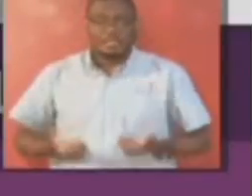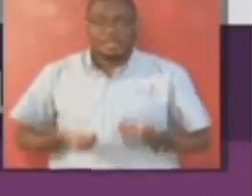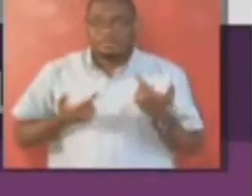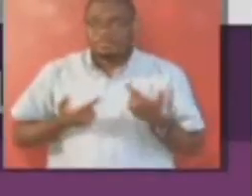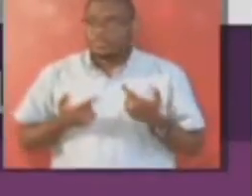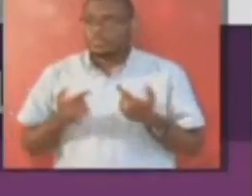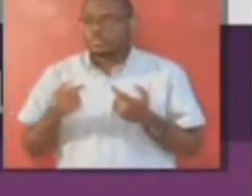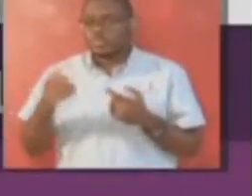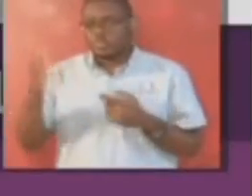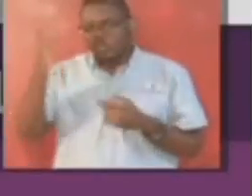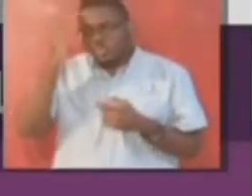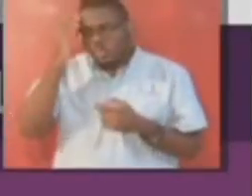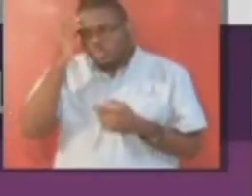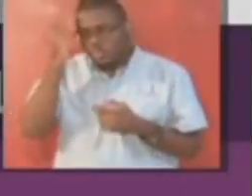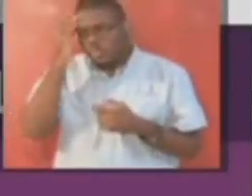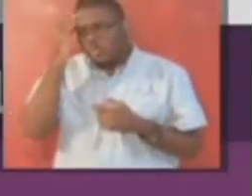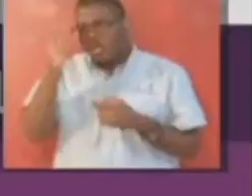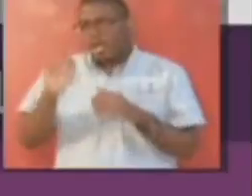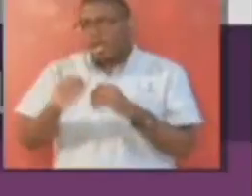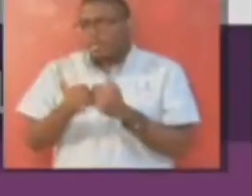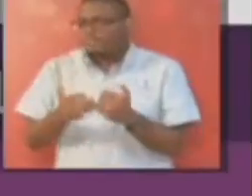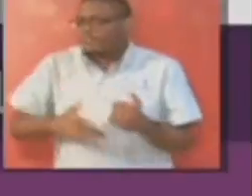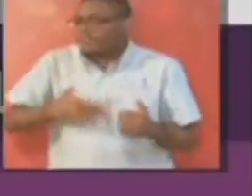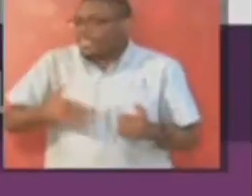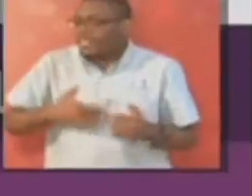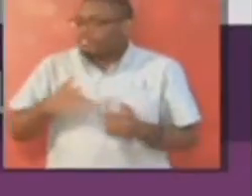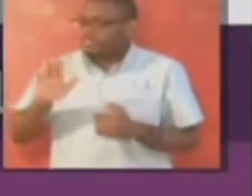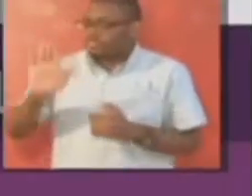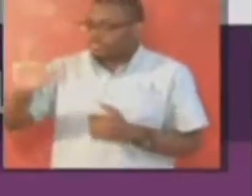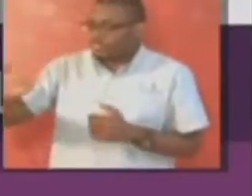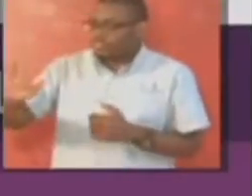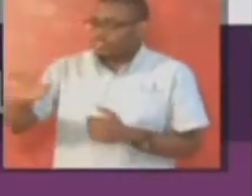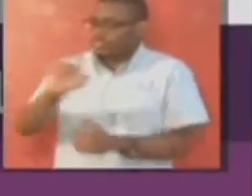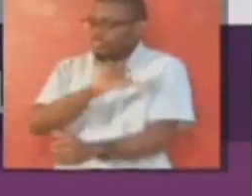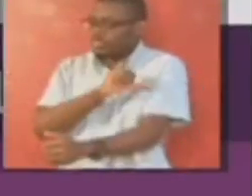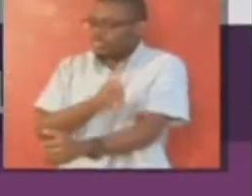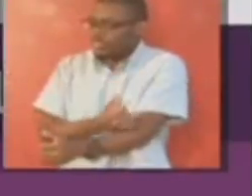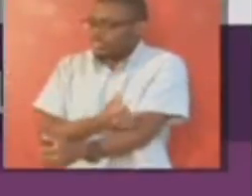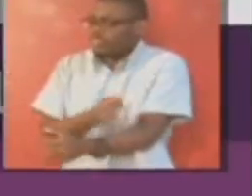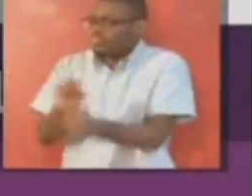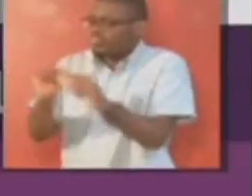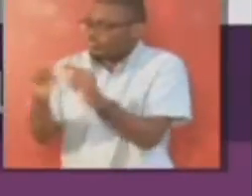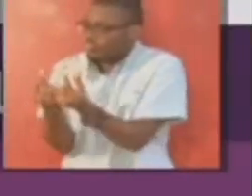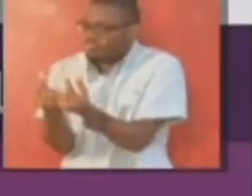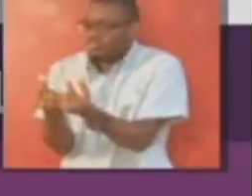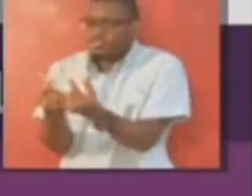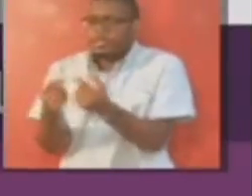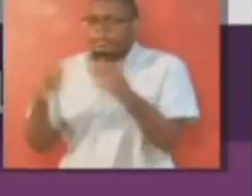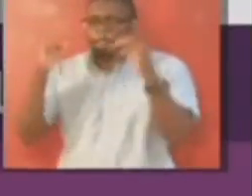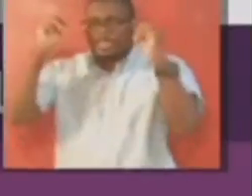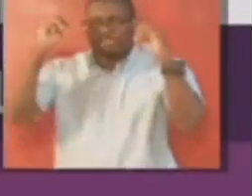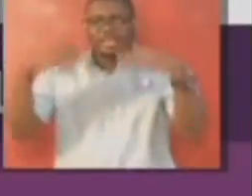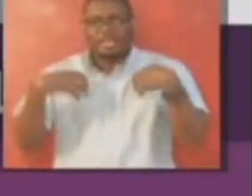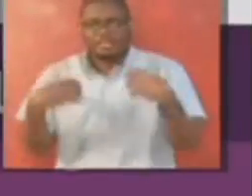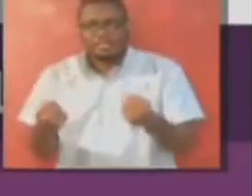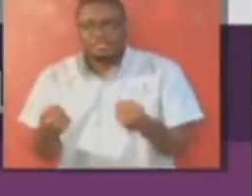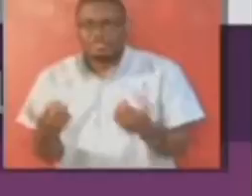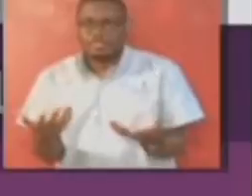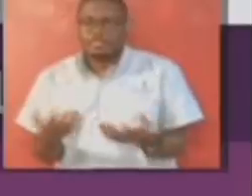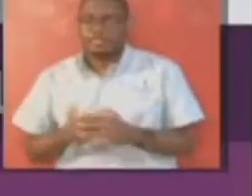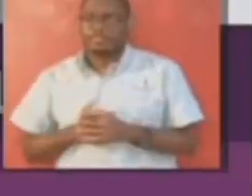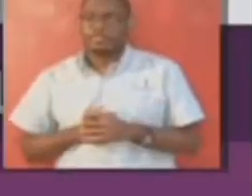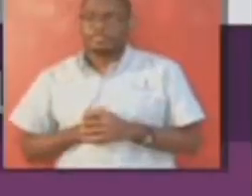you triggered, or is your agency triggered by incidents like that to want to not micromanage,